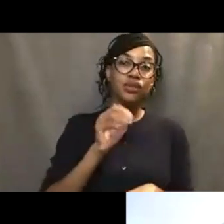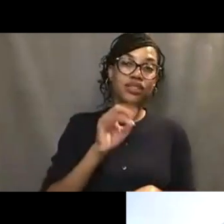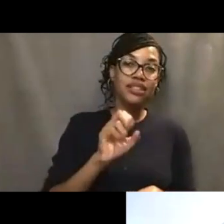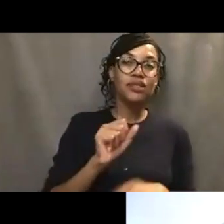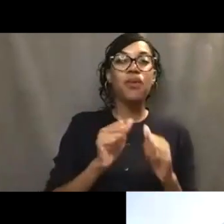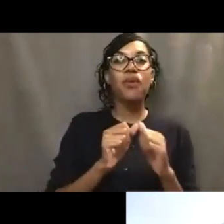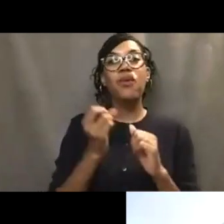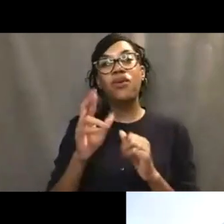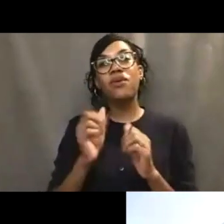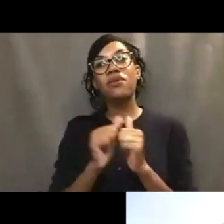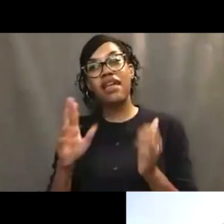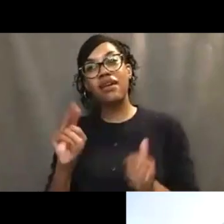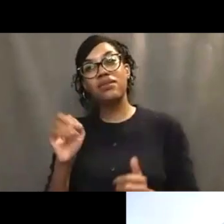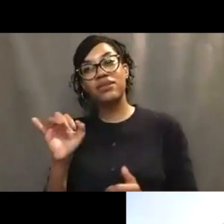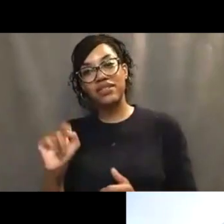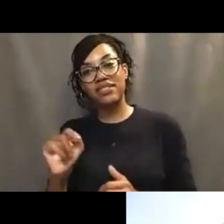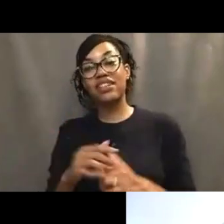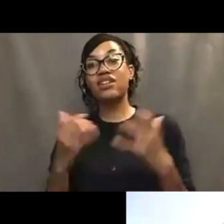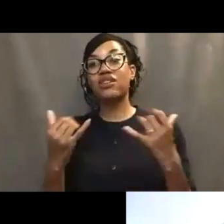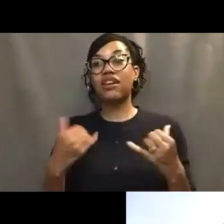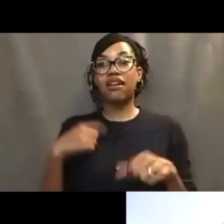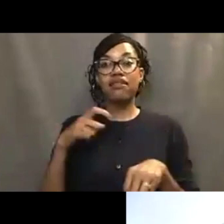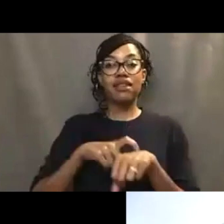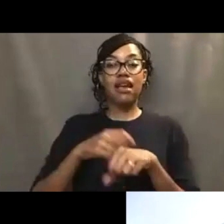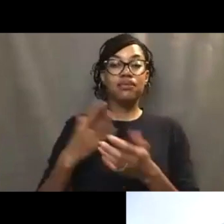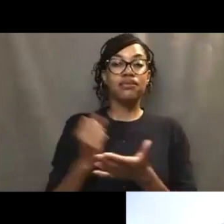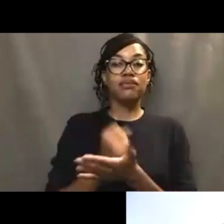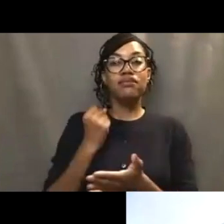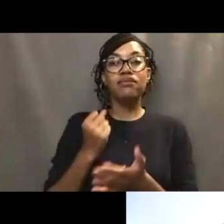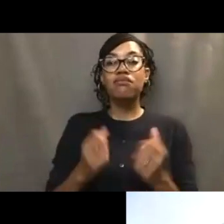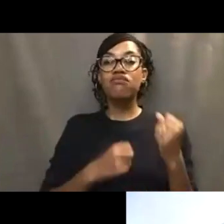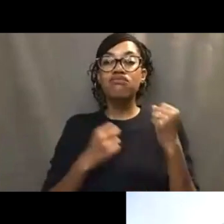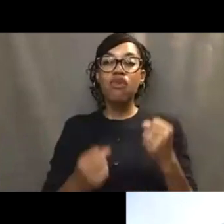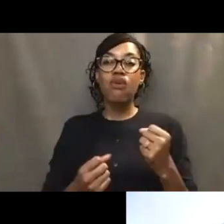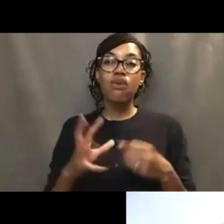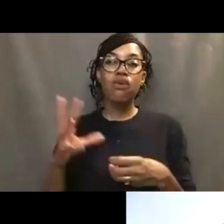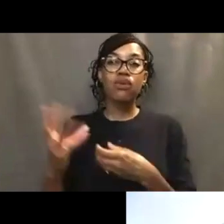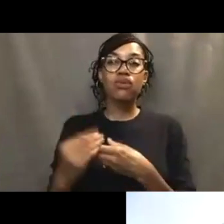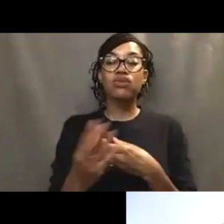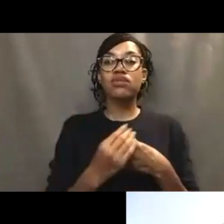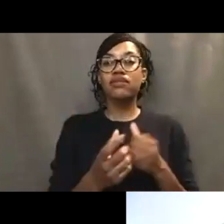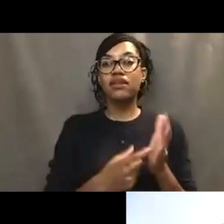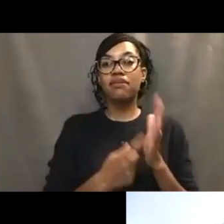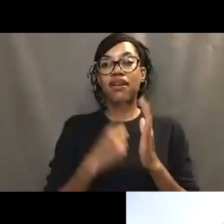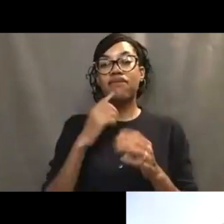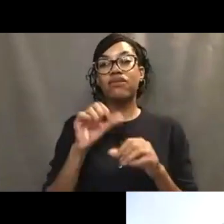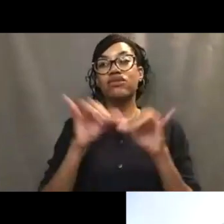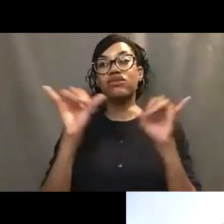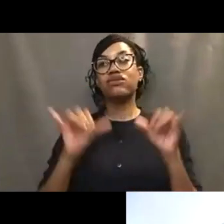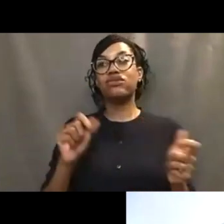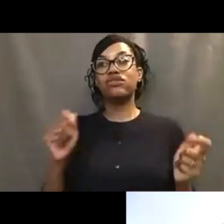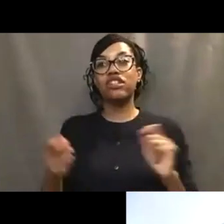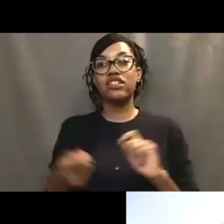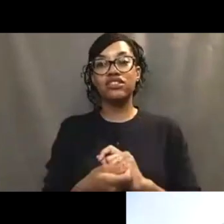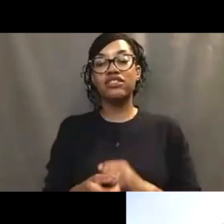demand. And right now it's our time to make bold, inclusive demands for structural change. Our